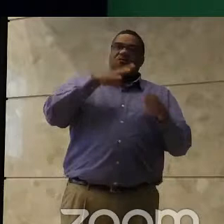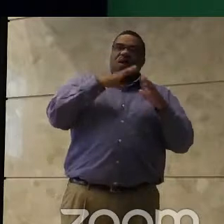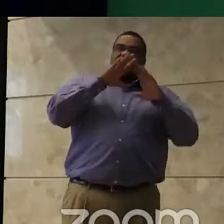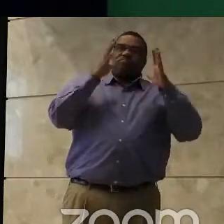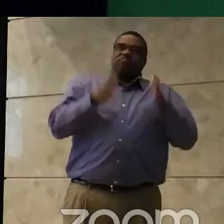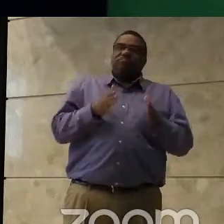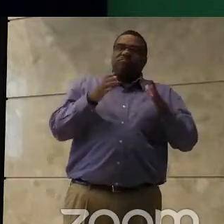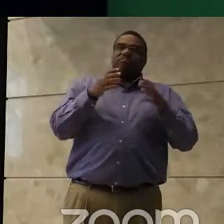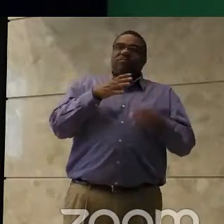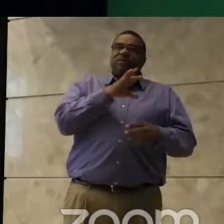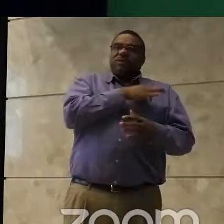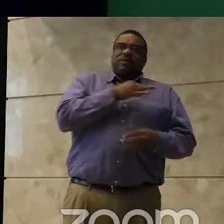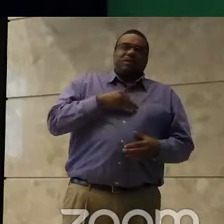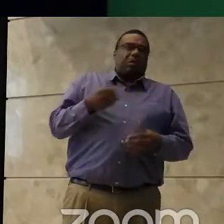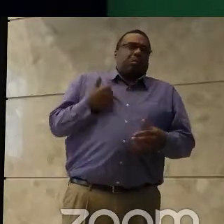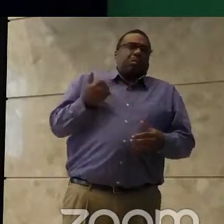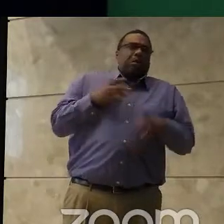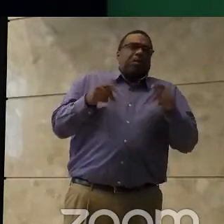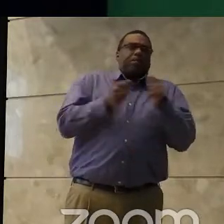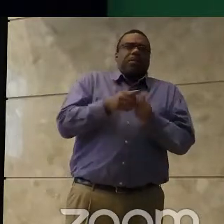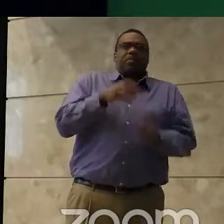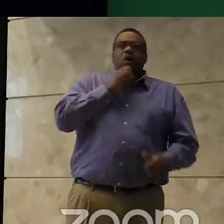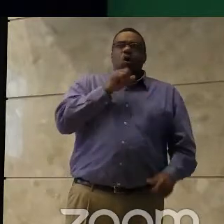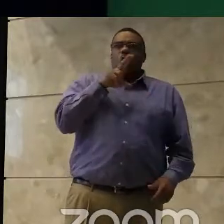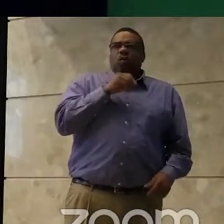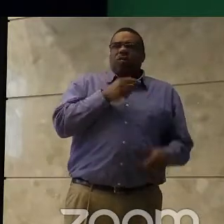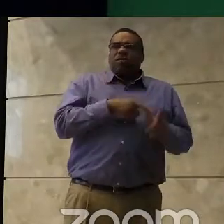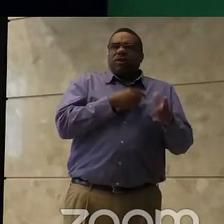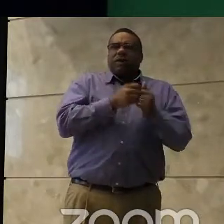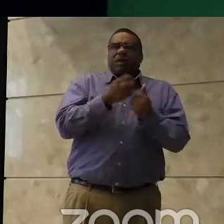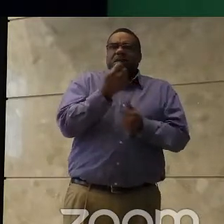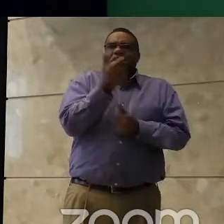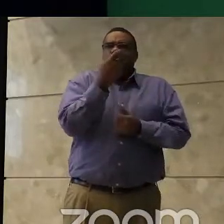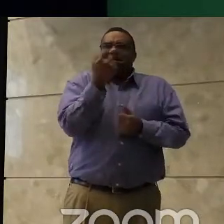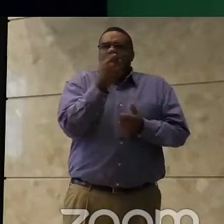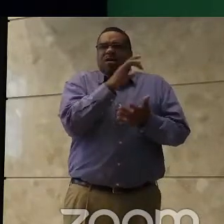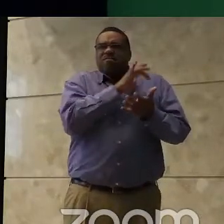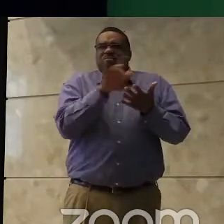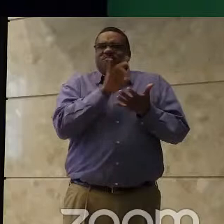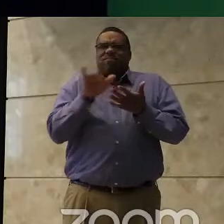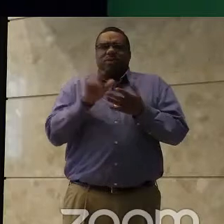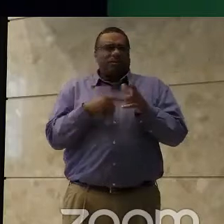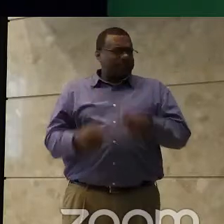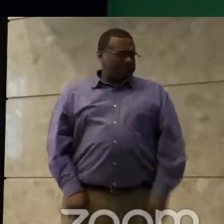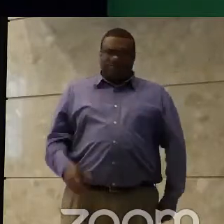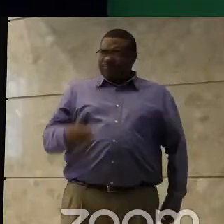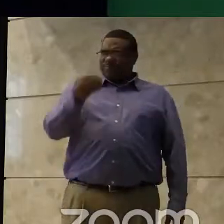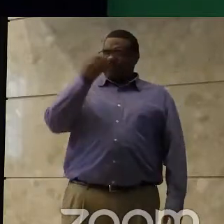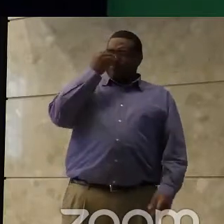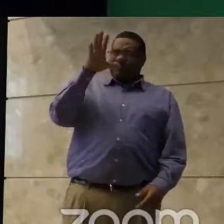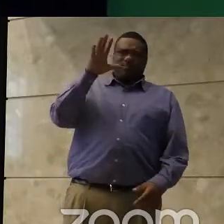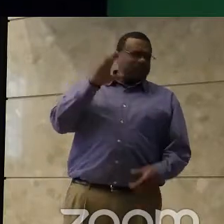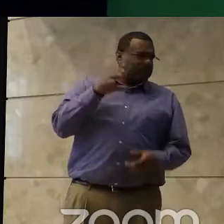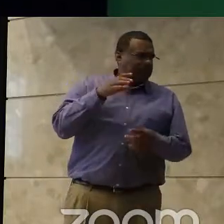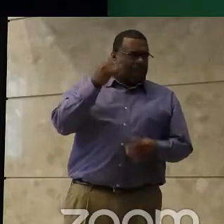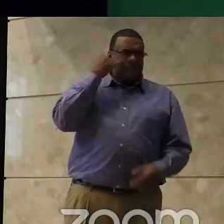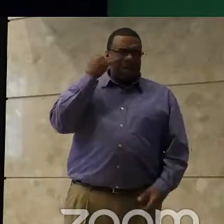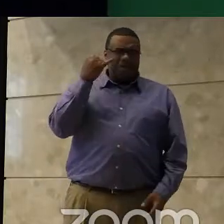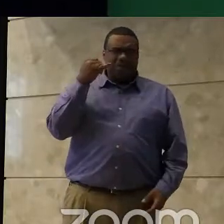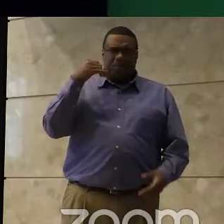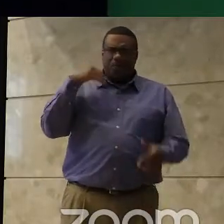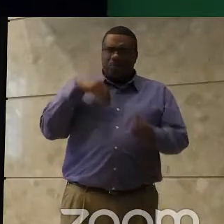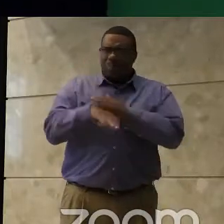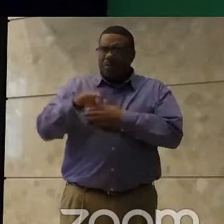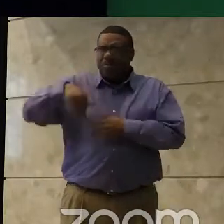people, really young people in their 30s, they scratched at all of that. And I said, why did you? They said, who cares about whether somebody was born or